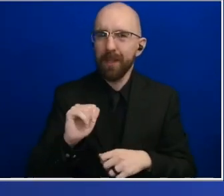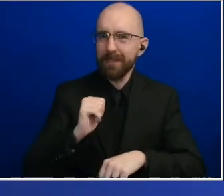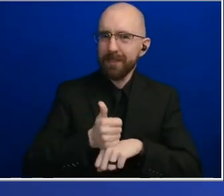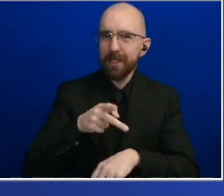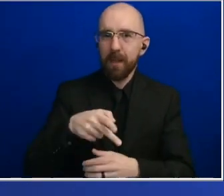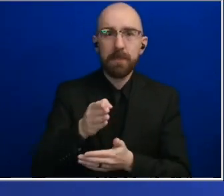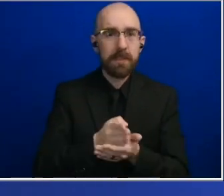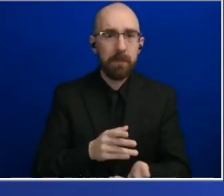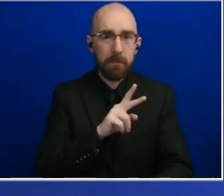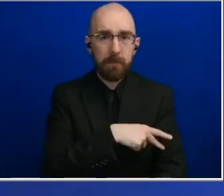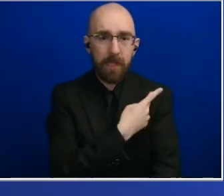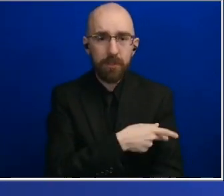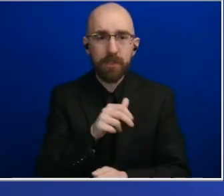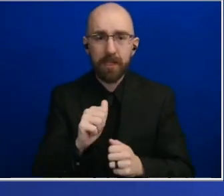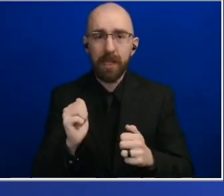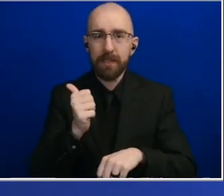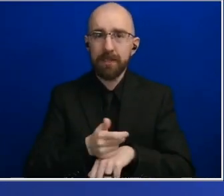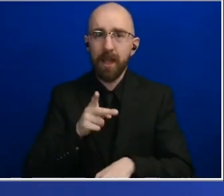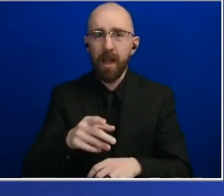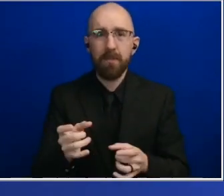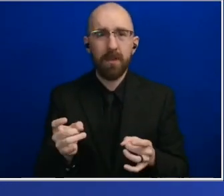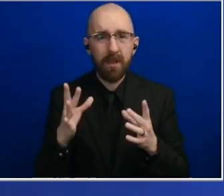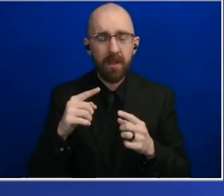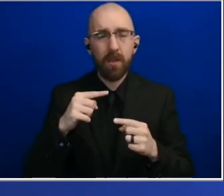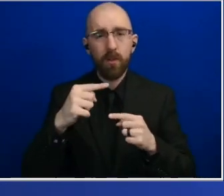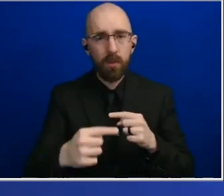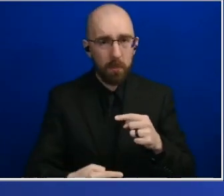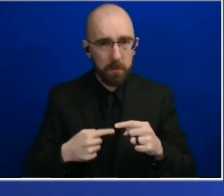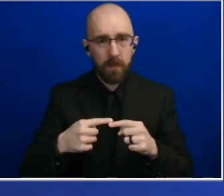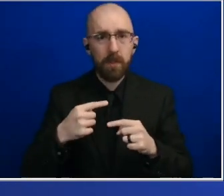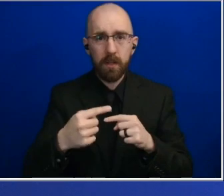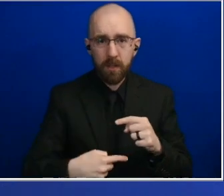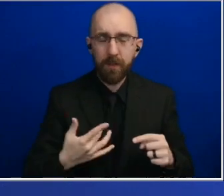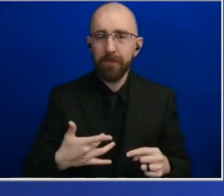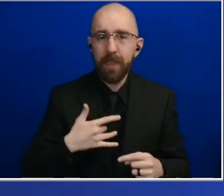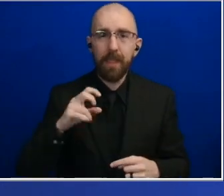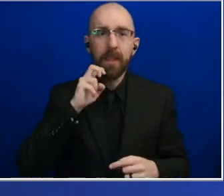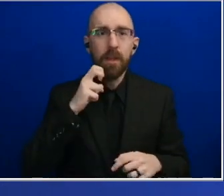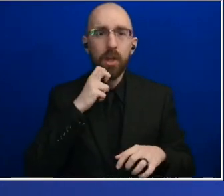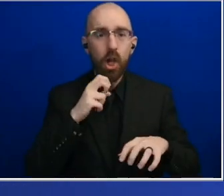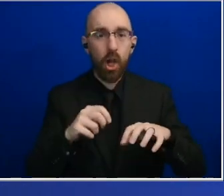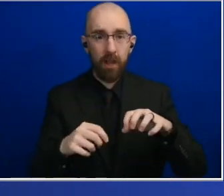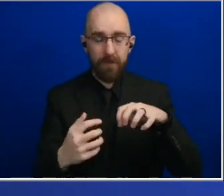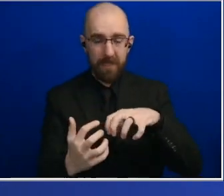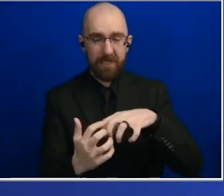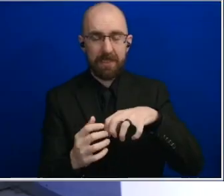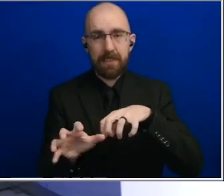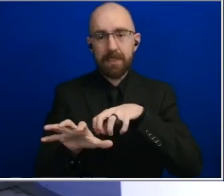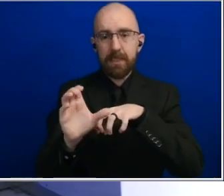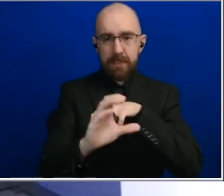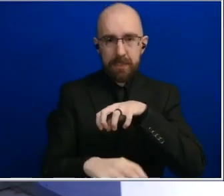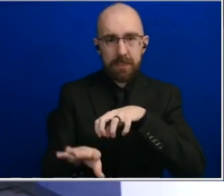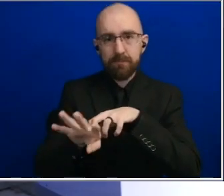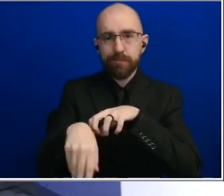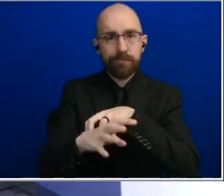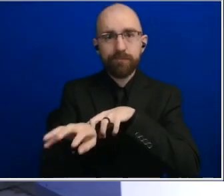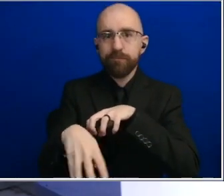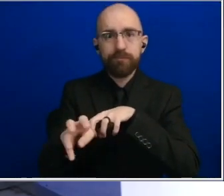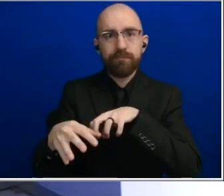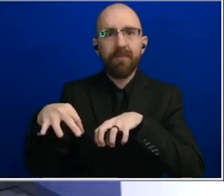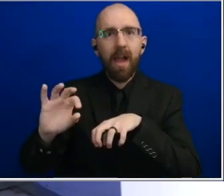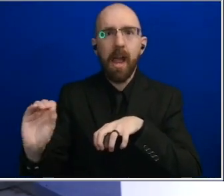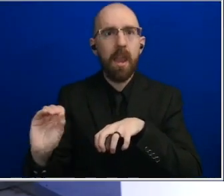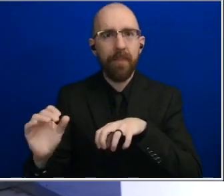this awful loop of having this sensation of the nerve trying to find the limb. So when it tries